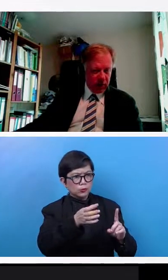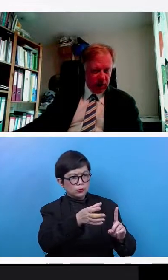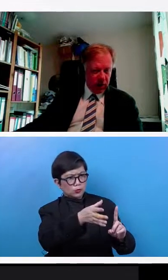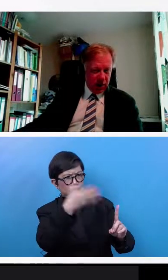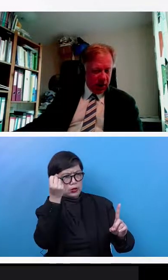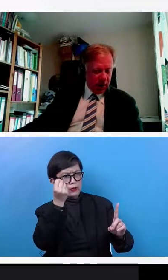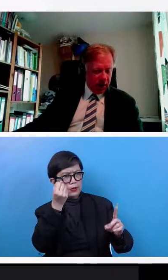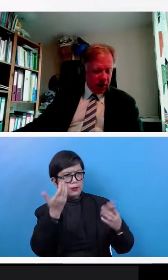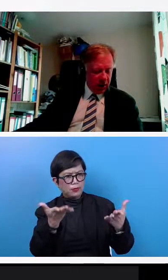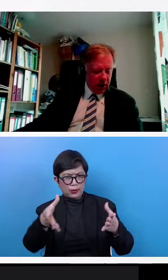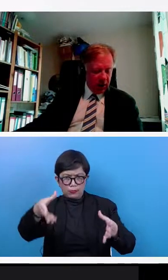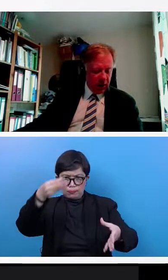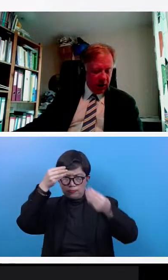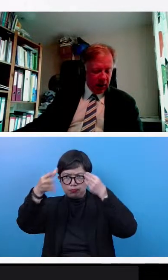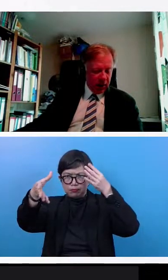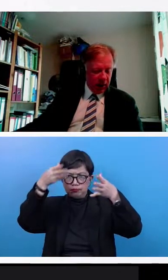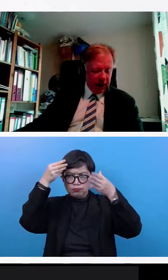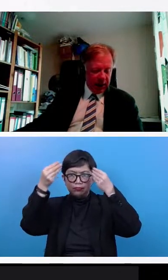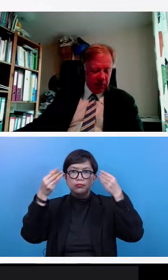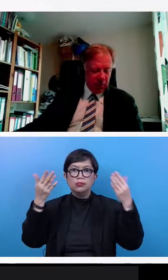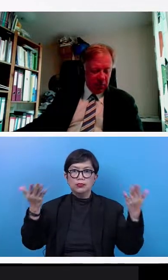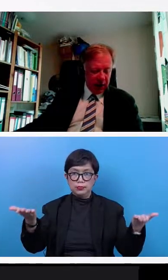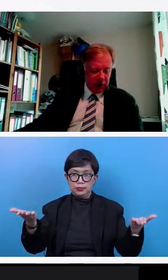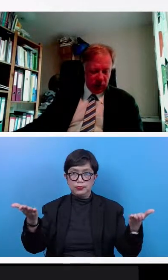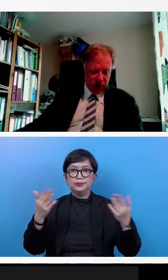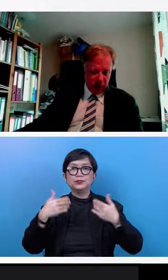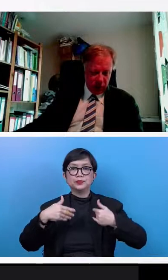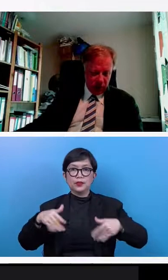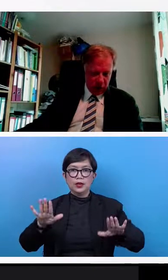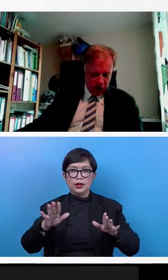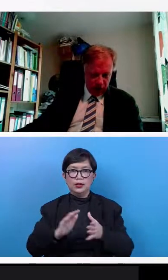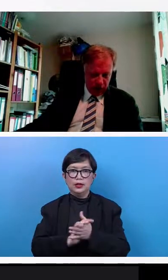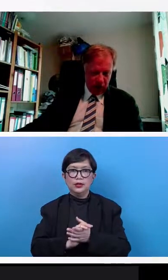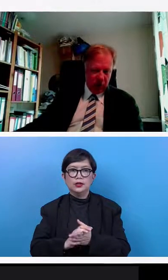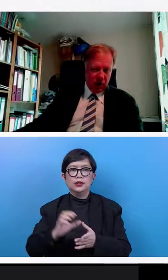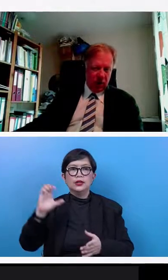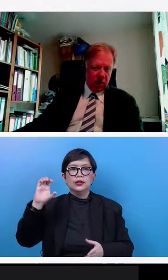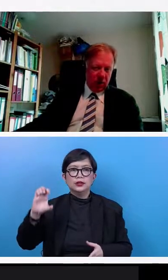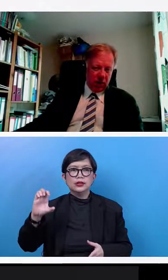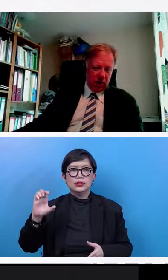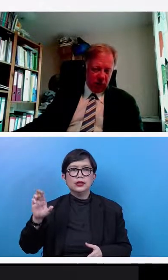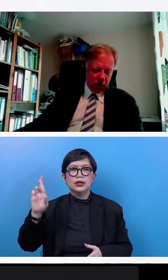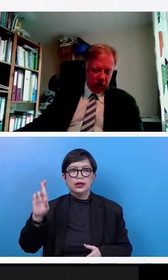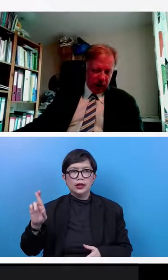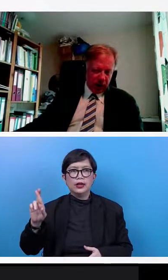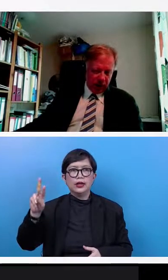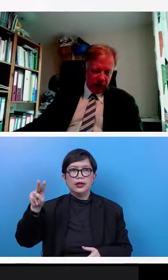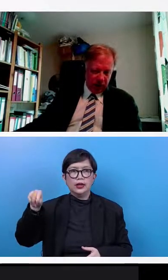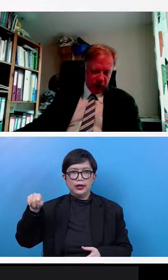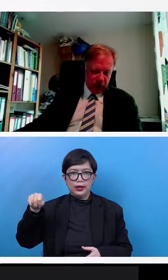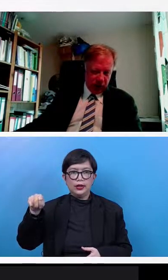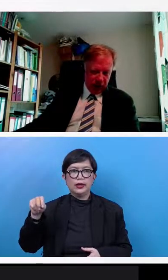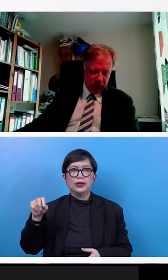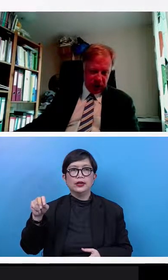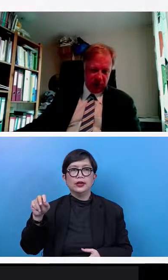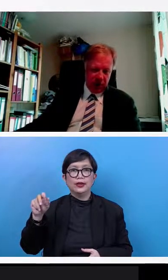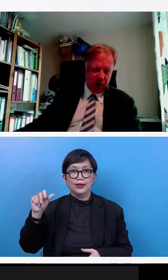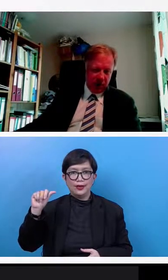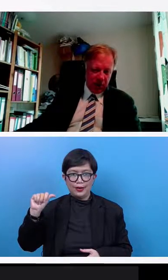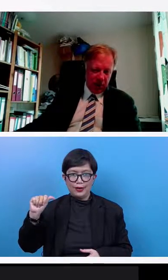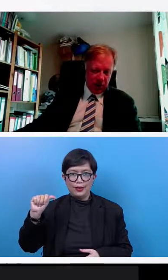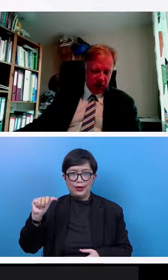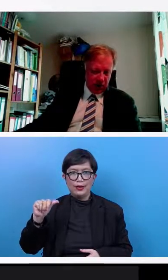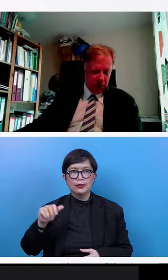CRNAs, and in mid-2021, looking at the CRNAs that had